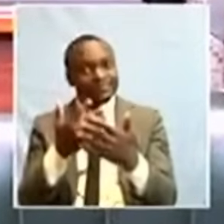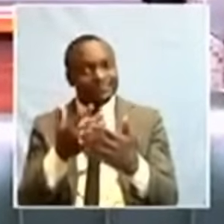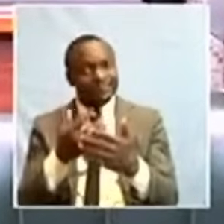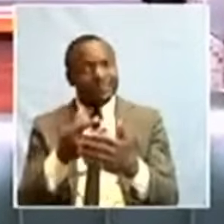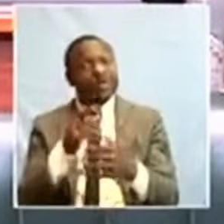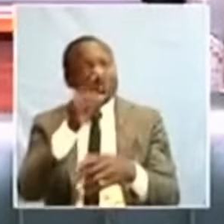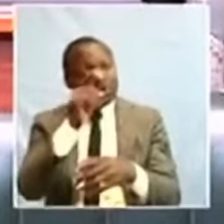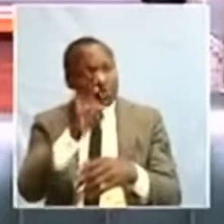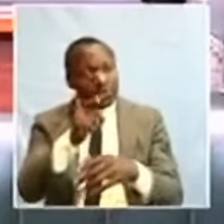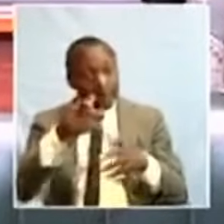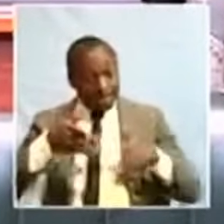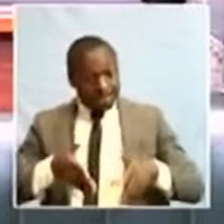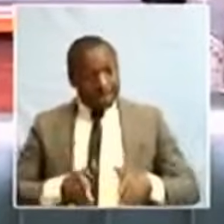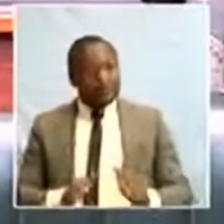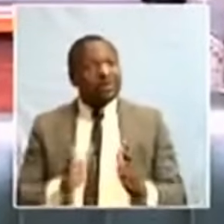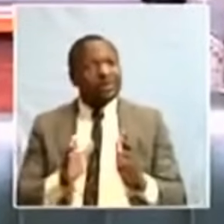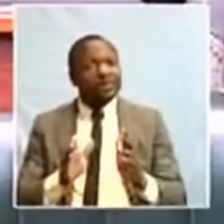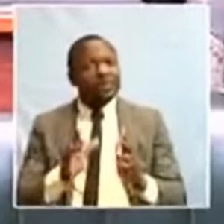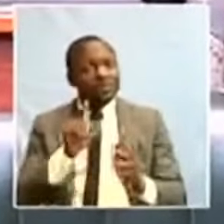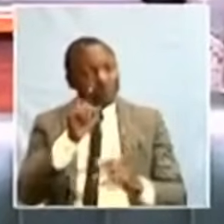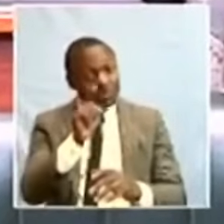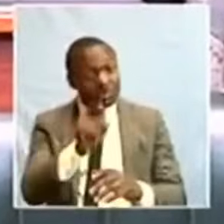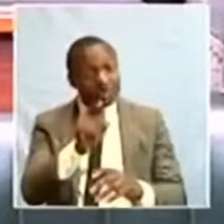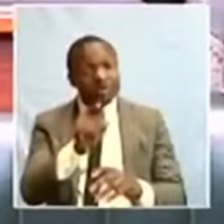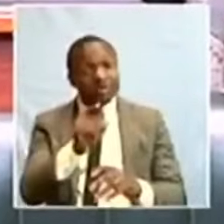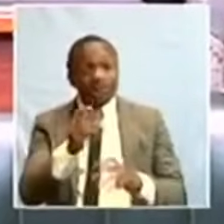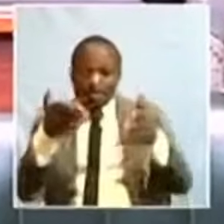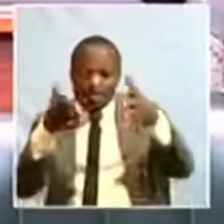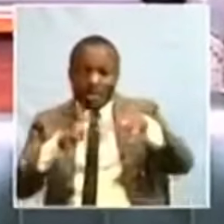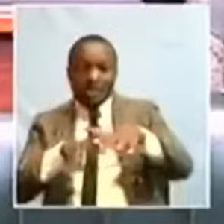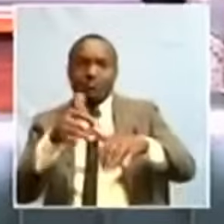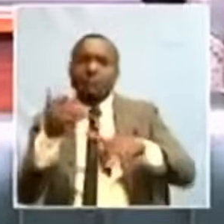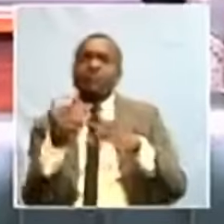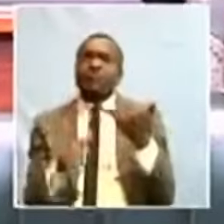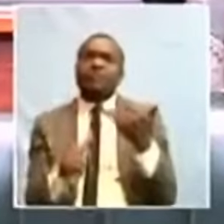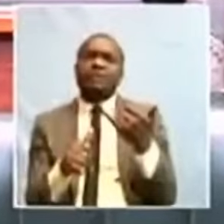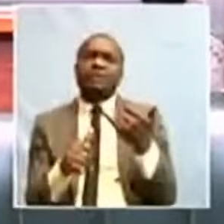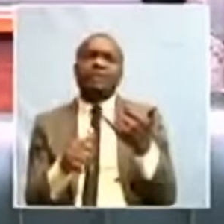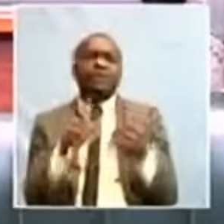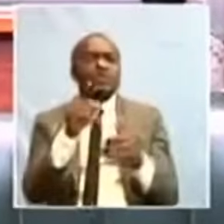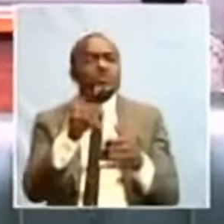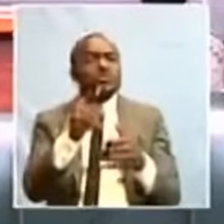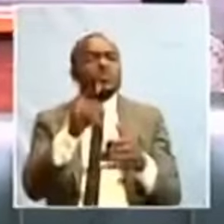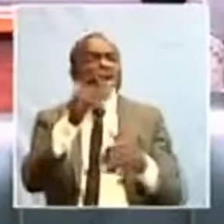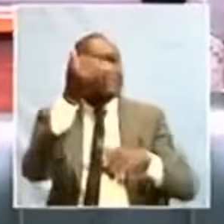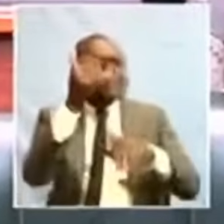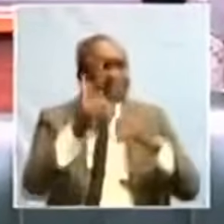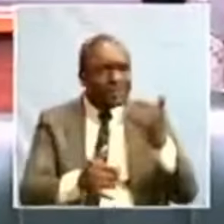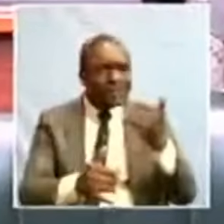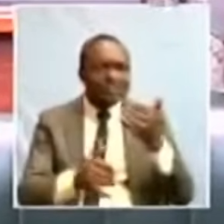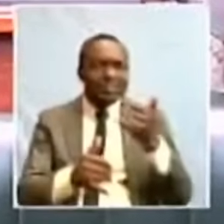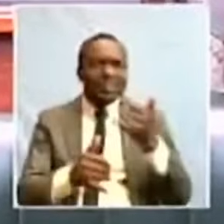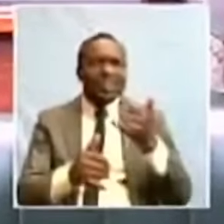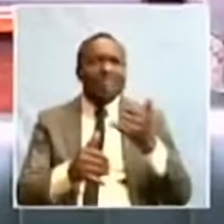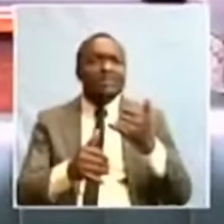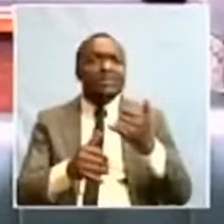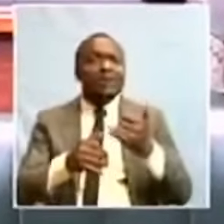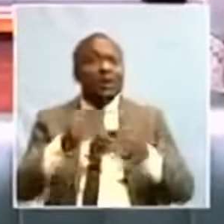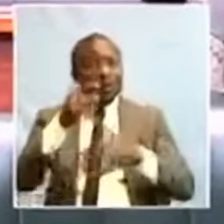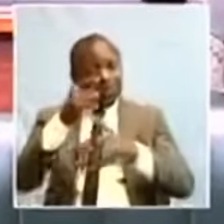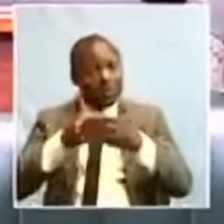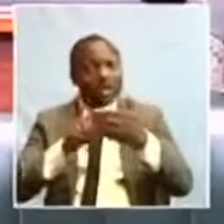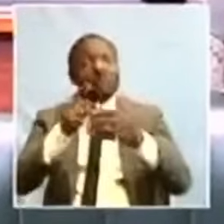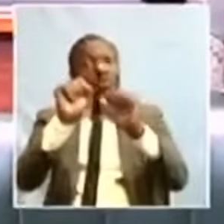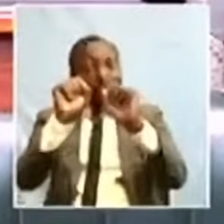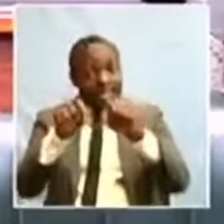You were born, when you are dead, that's it. You are gone. All you